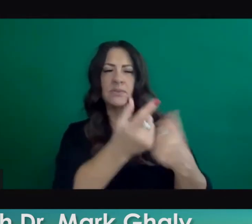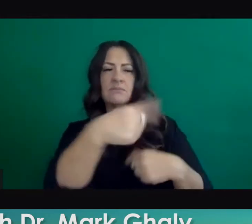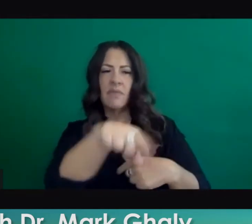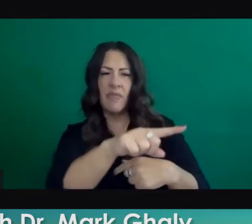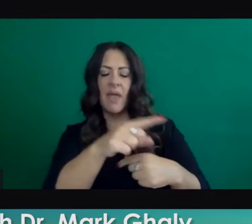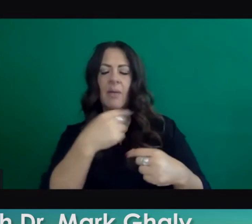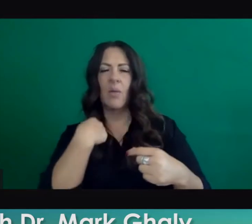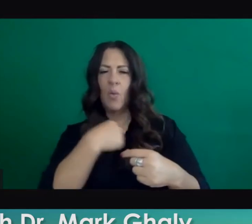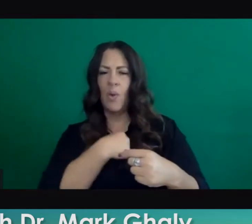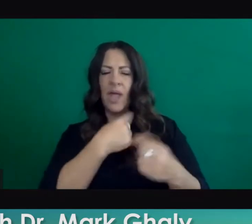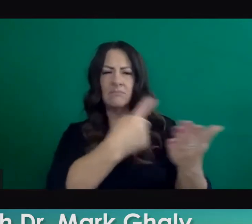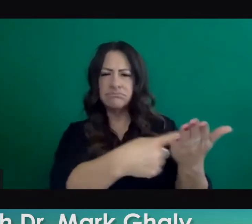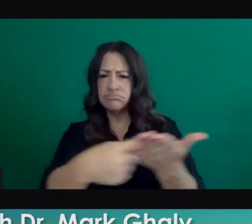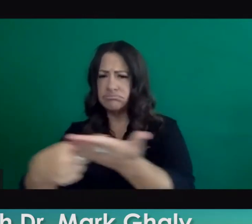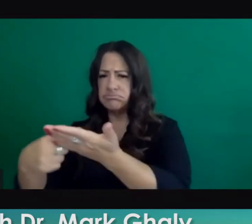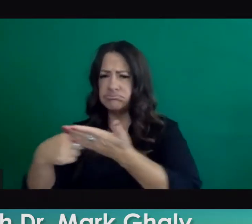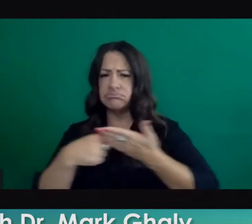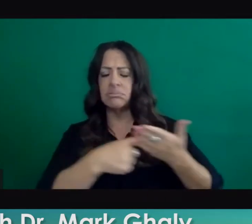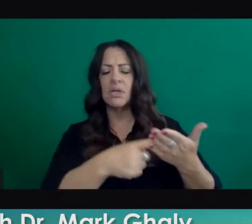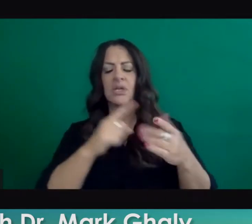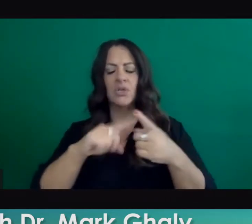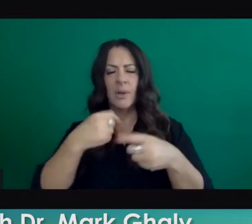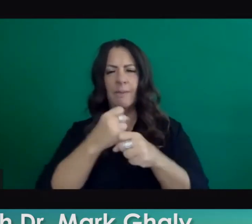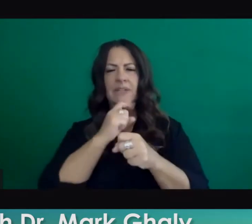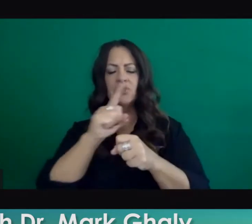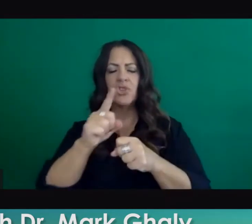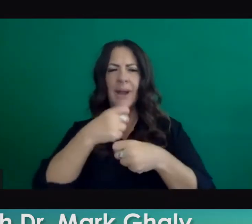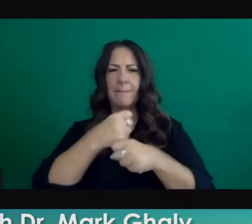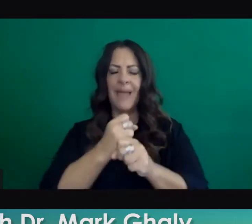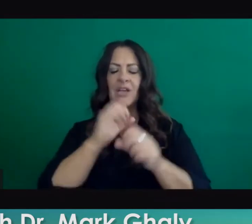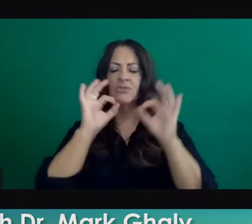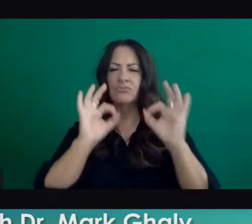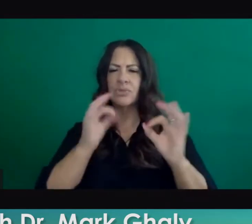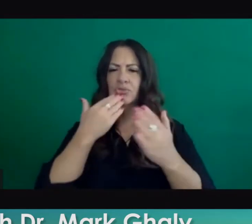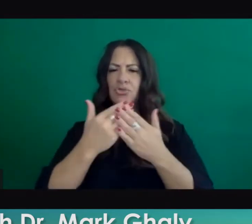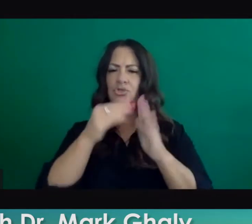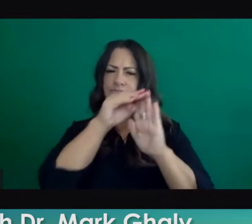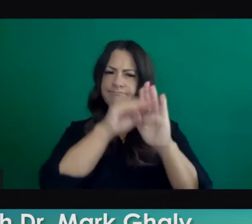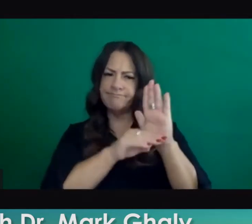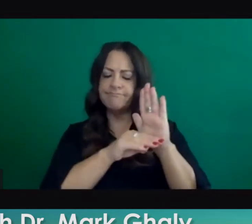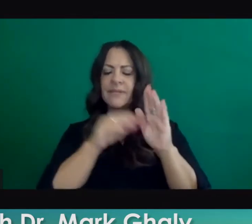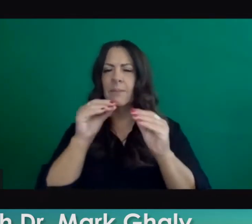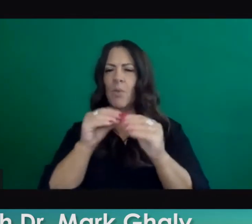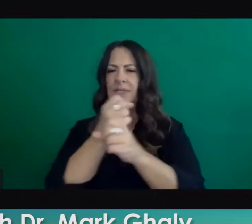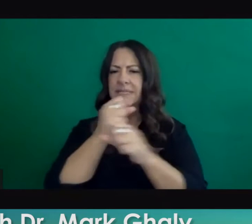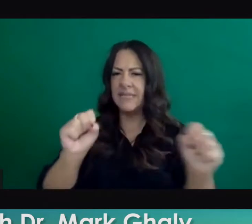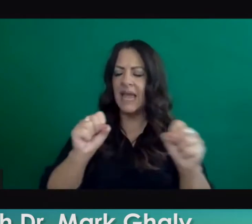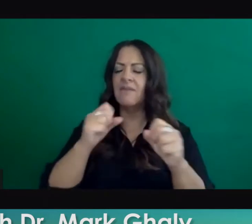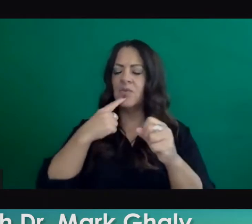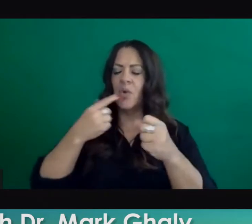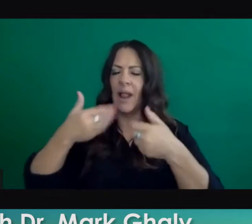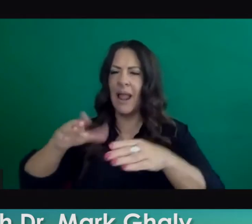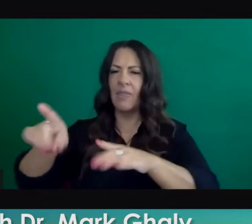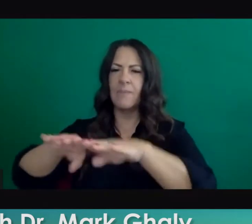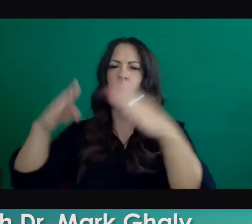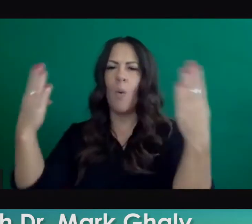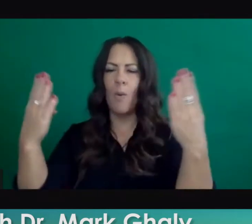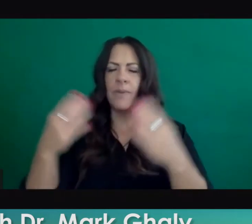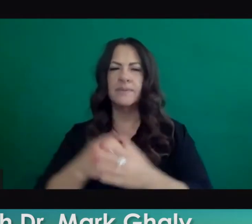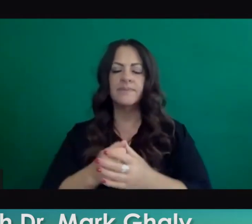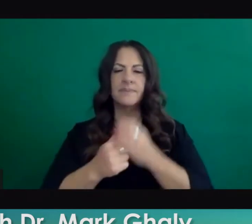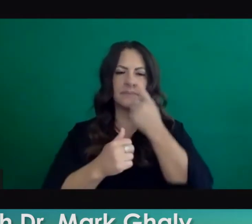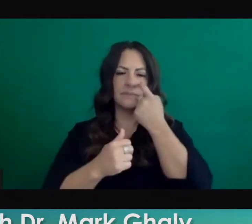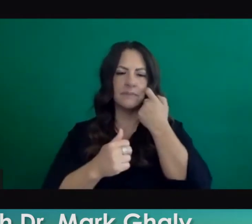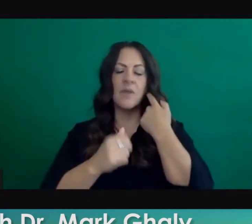we move forward together in a low risk and safest way possible. I'm not sure when those conversations